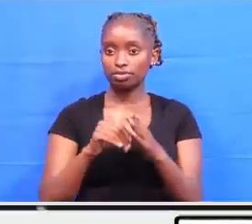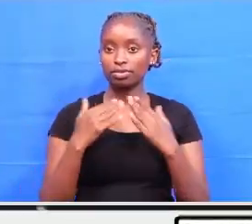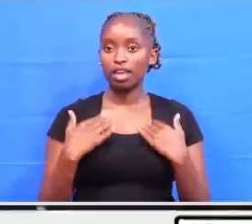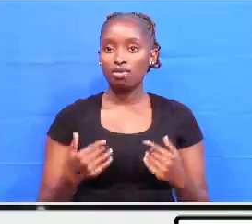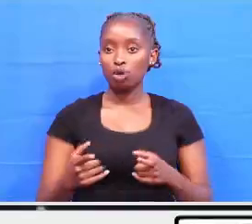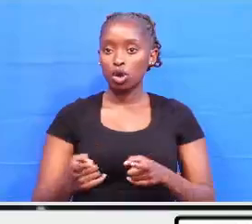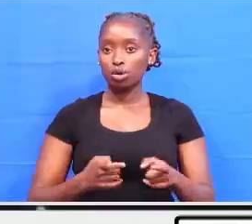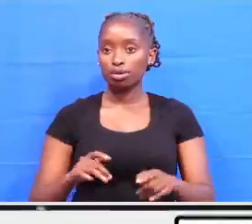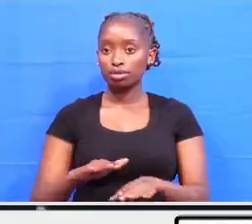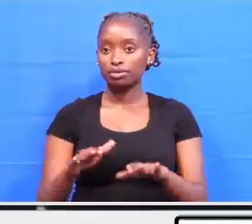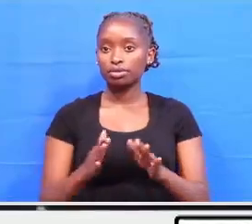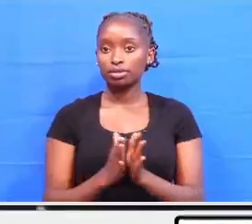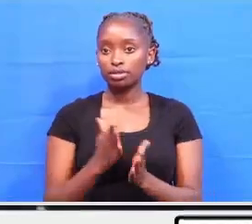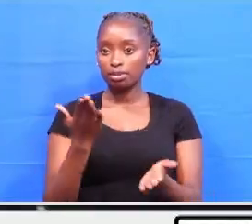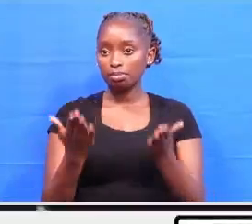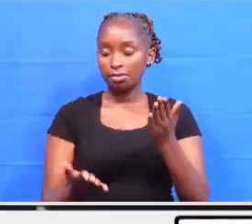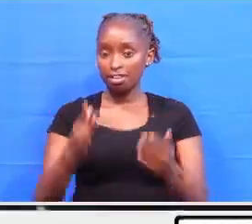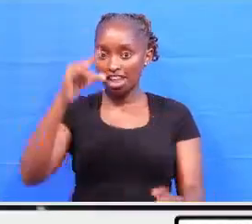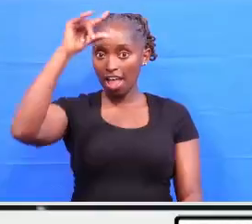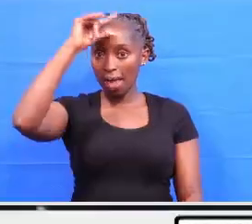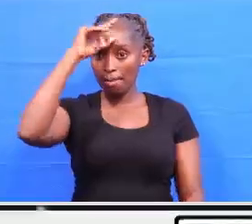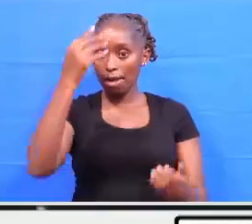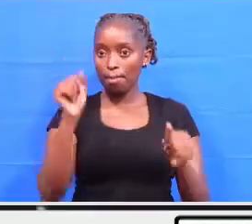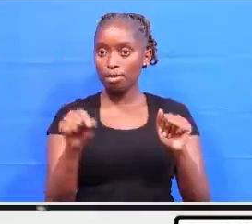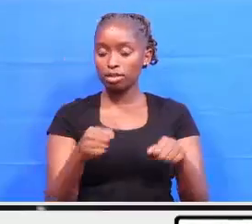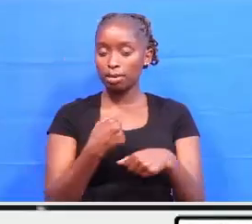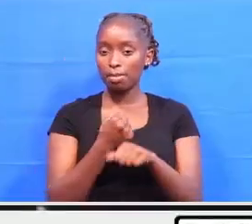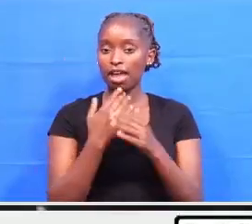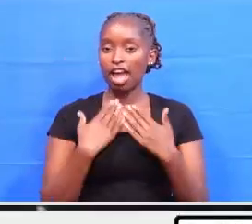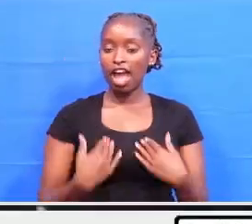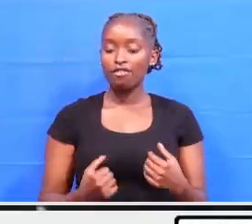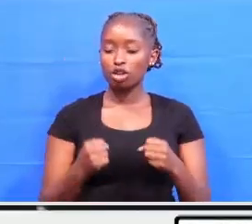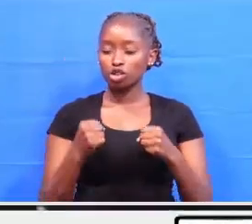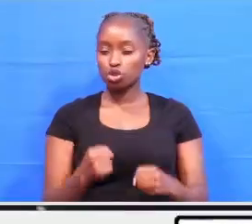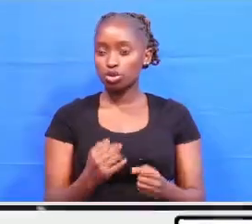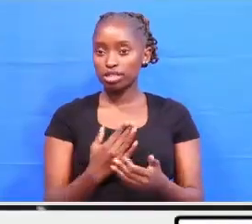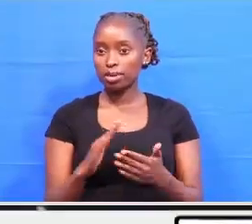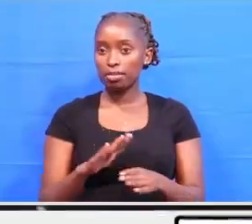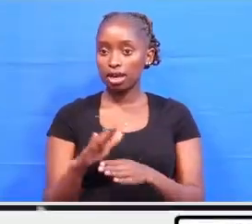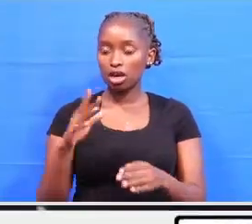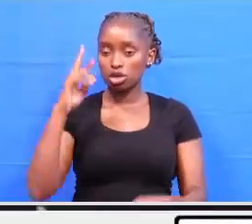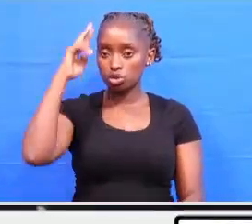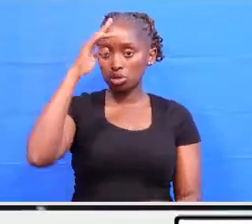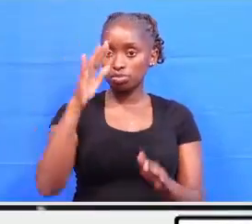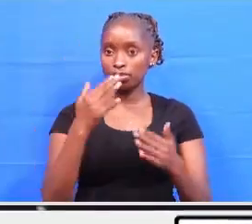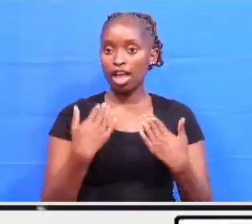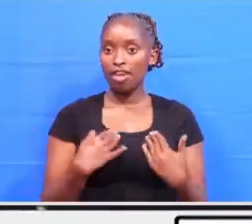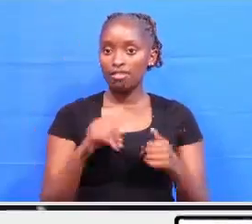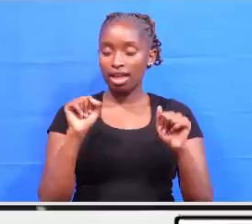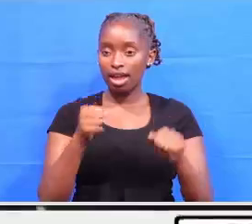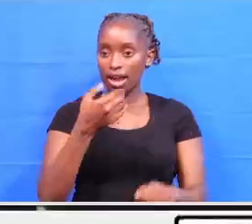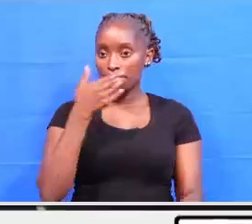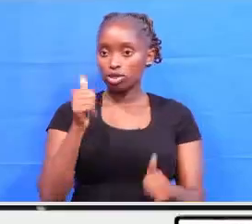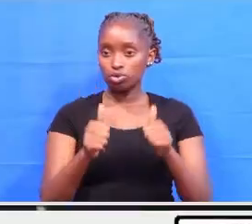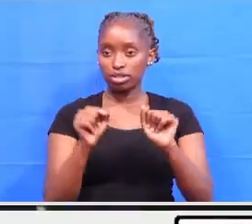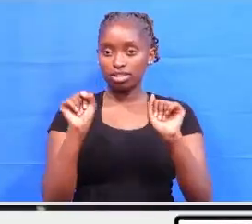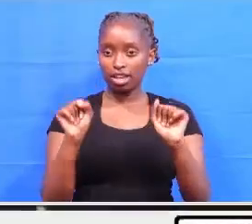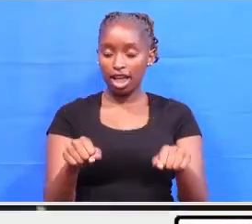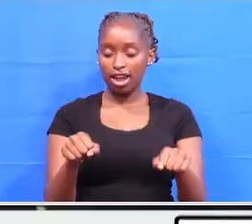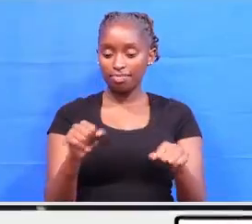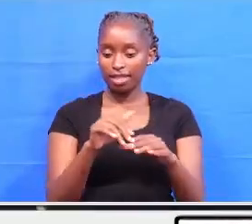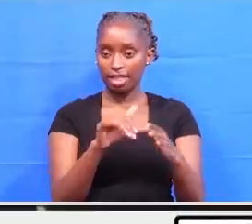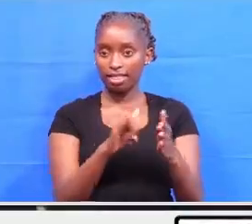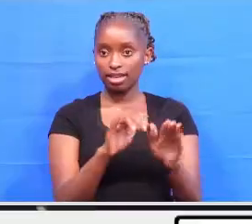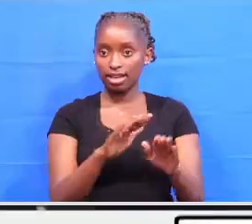unregulated space. And maybe the government could tighten a few nooses and a few belts so that we can have the best that we possibly can in this particular